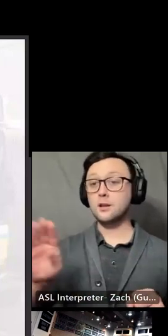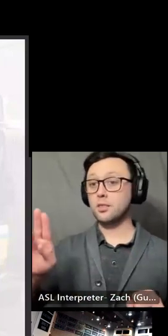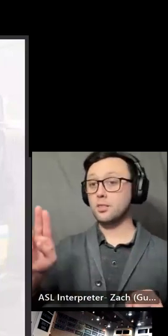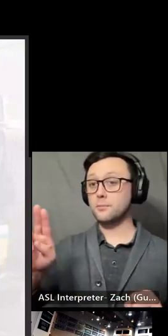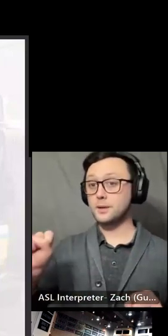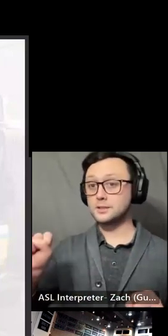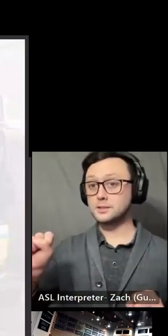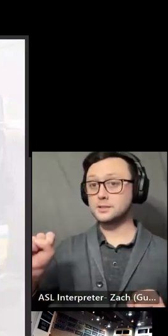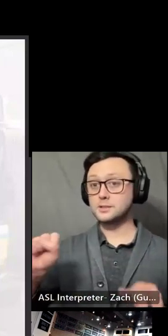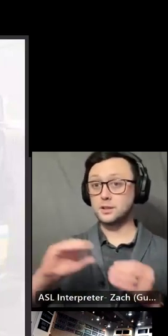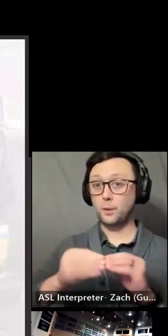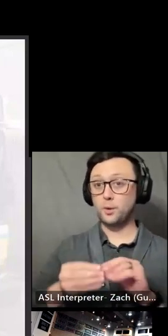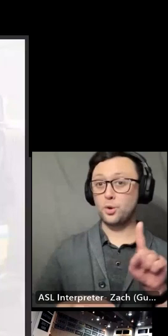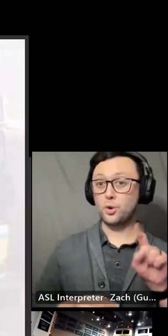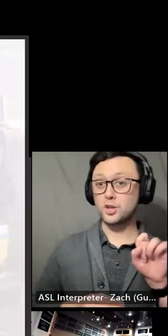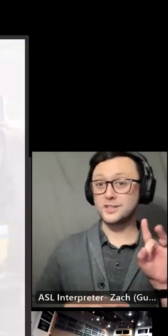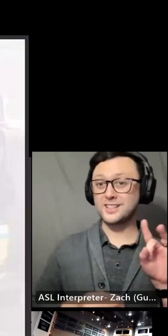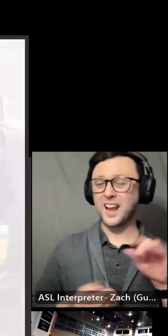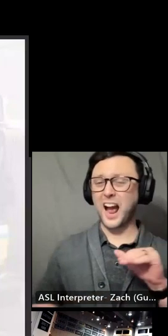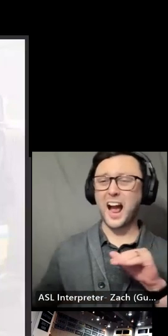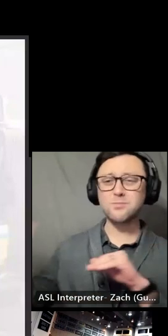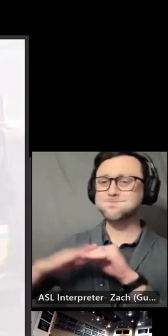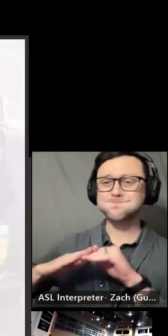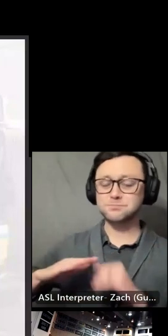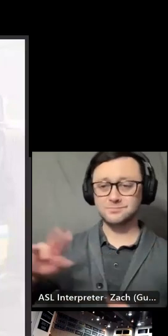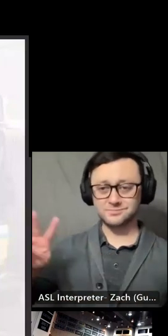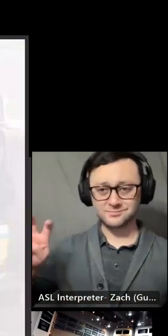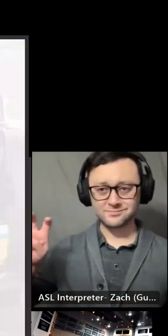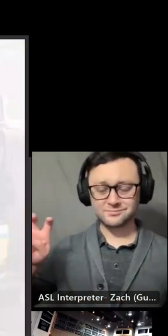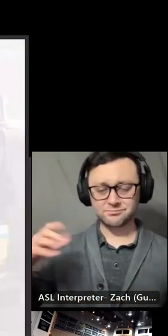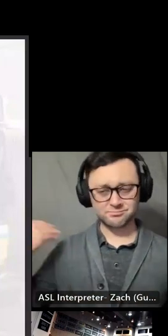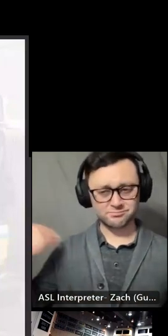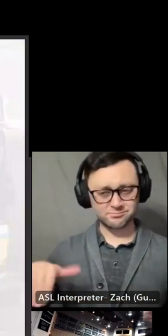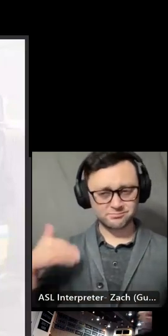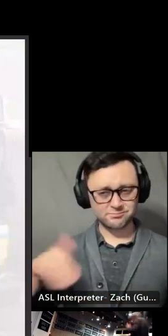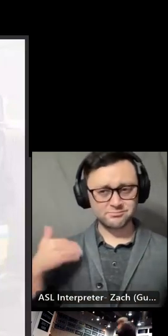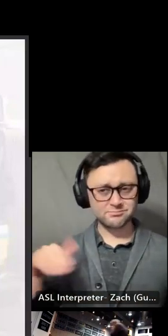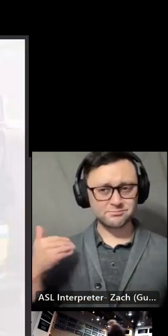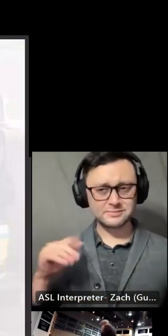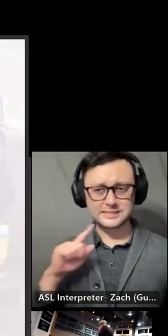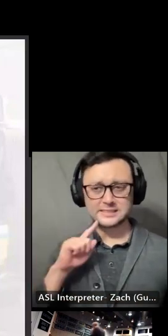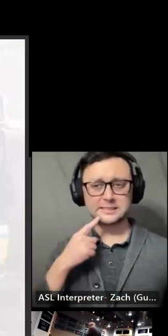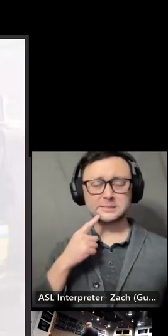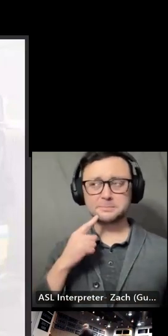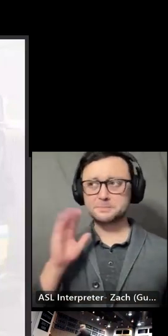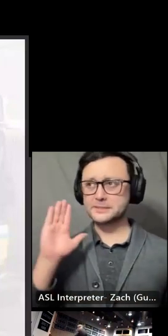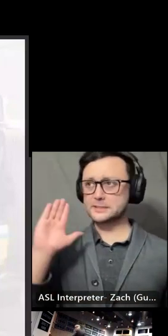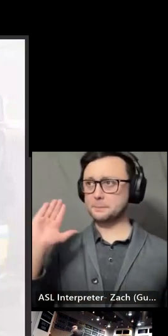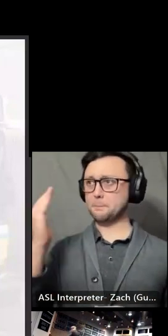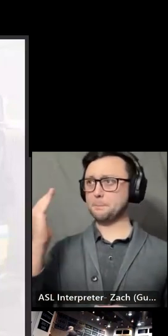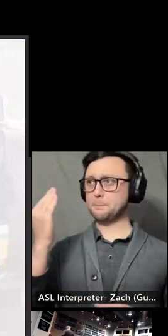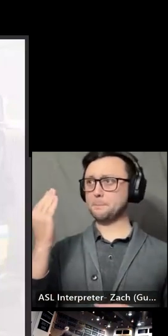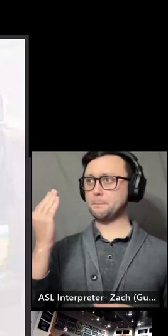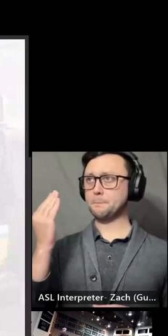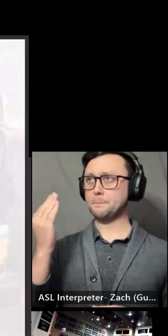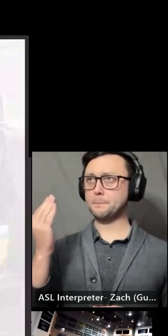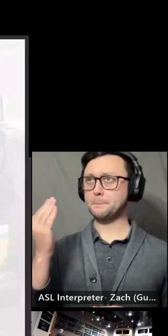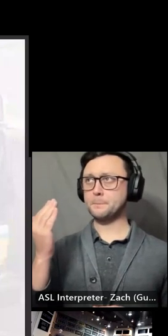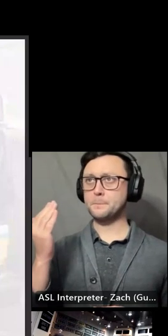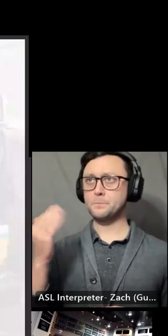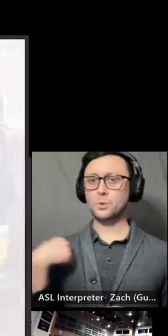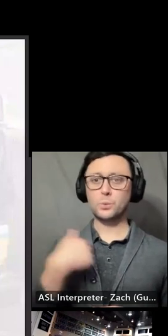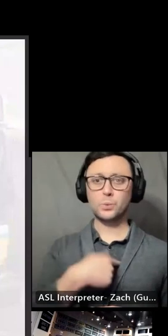so increased, and it just seems like we're bending